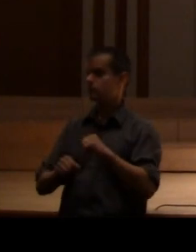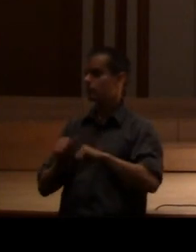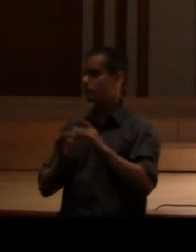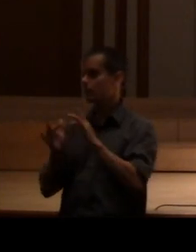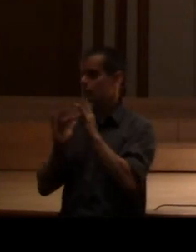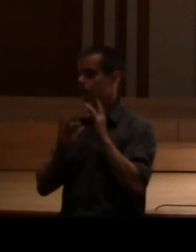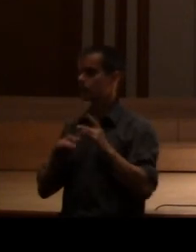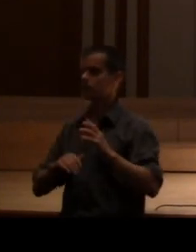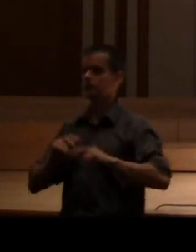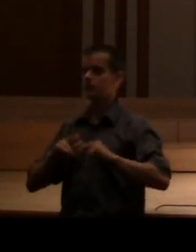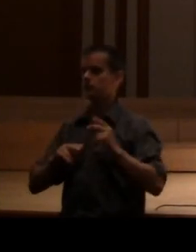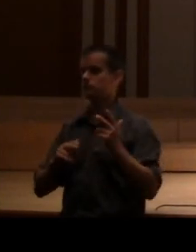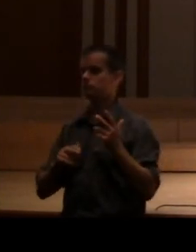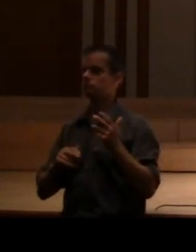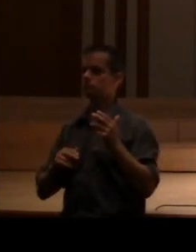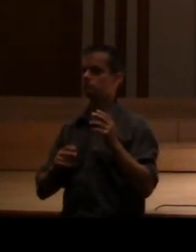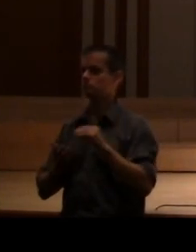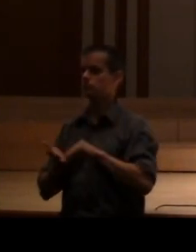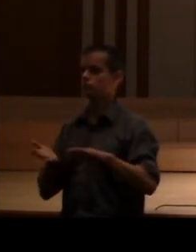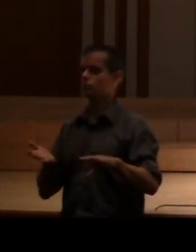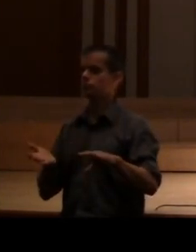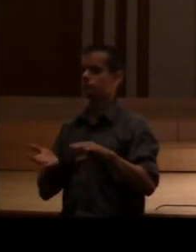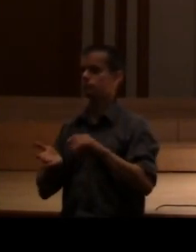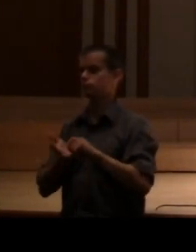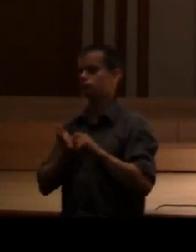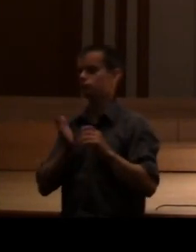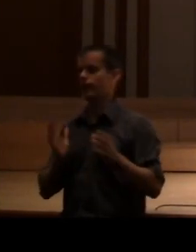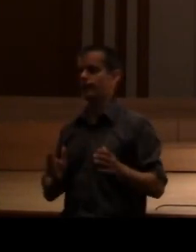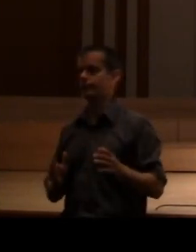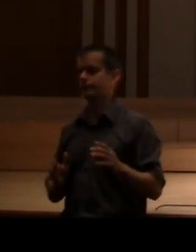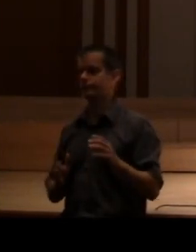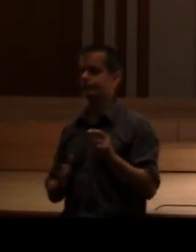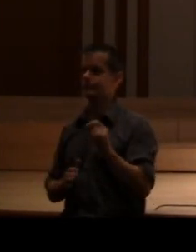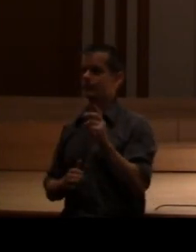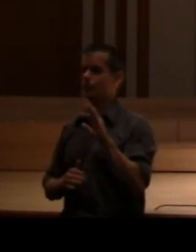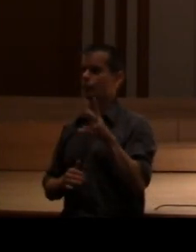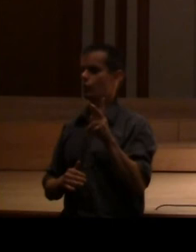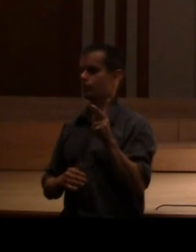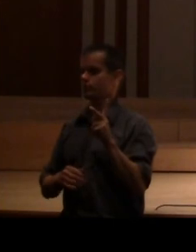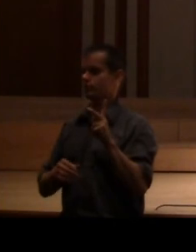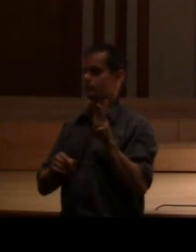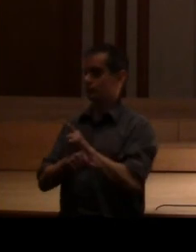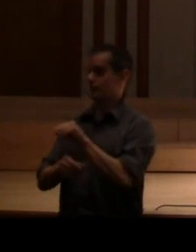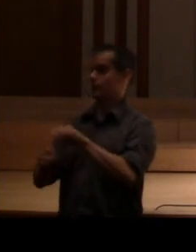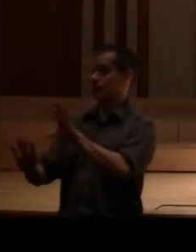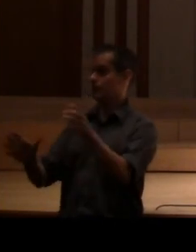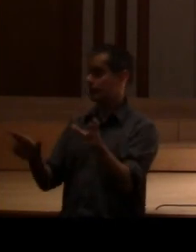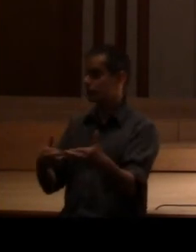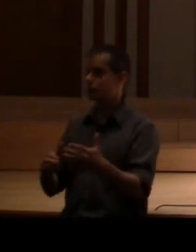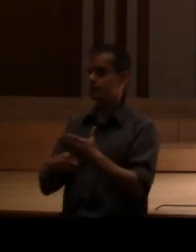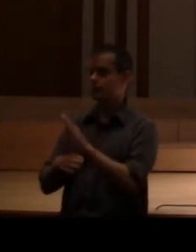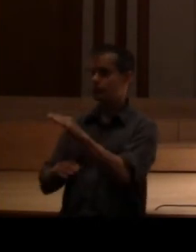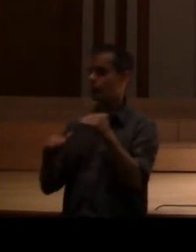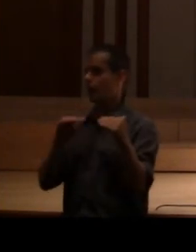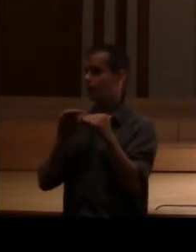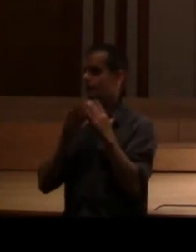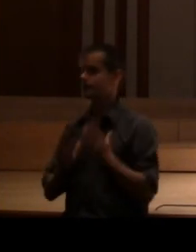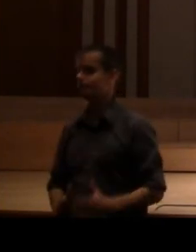really building those student writer networks to your classrooms and maybe tell your colleagues. Thank you so much. I really appreciate it.